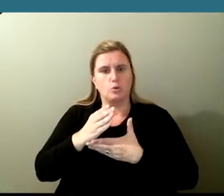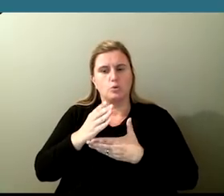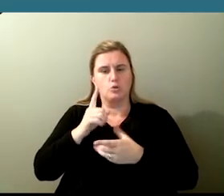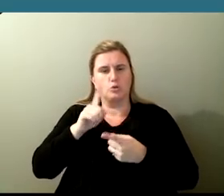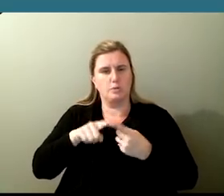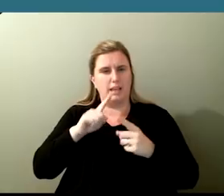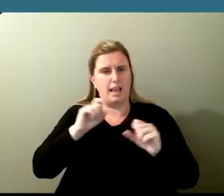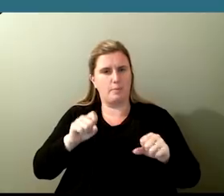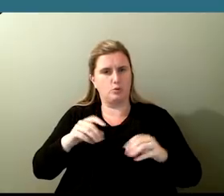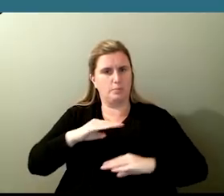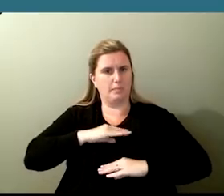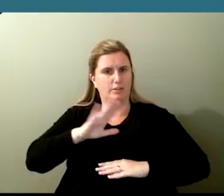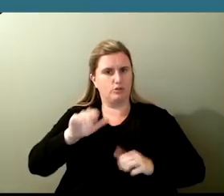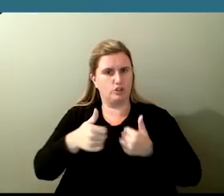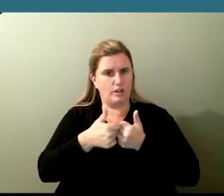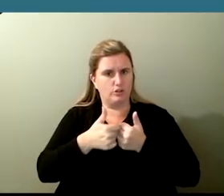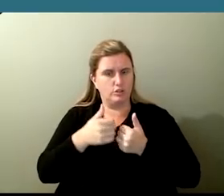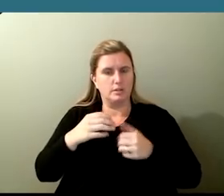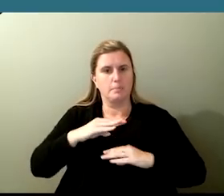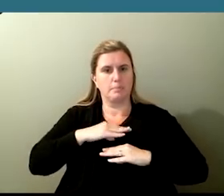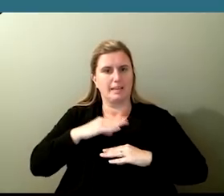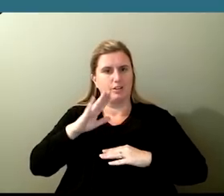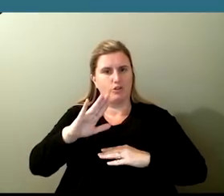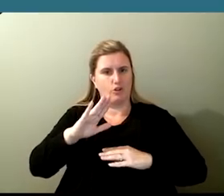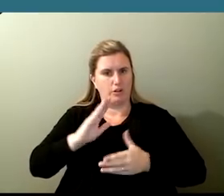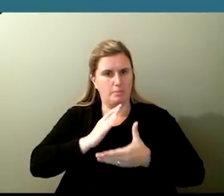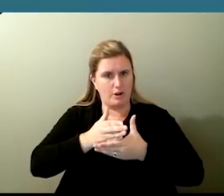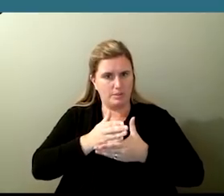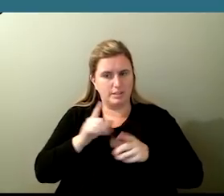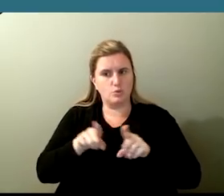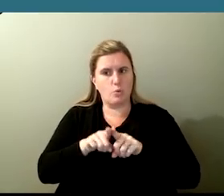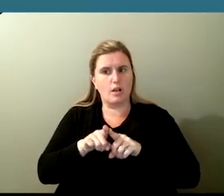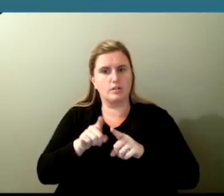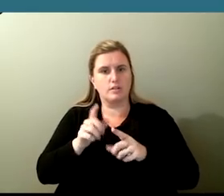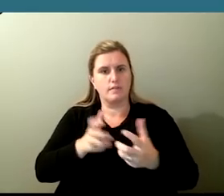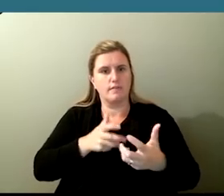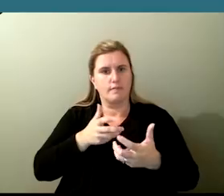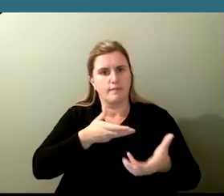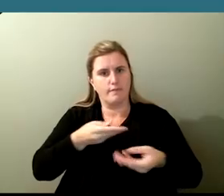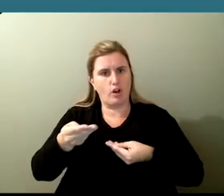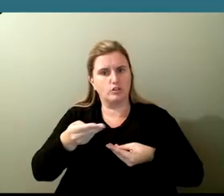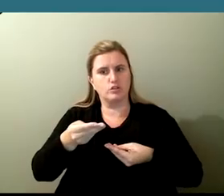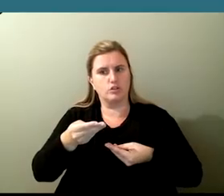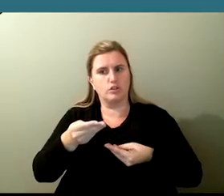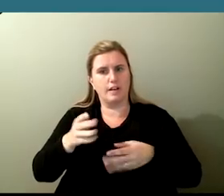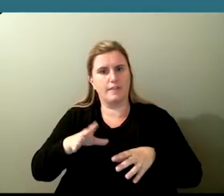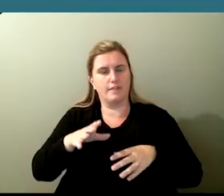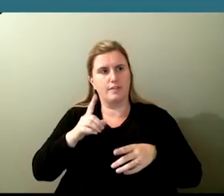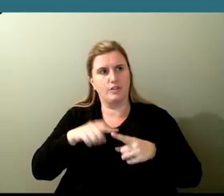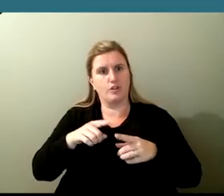meet those challenges, or to meet those impairments, as well as to foster the generalization and acquisition of